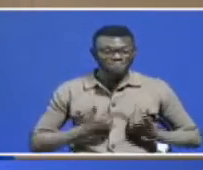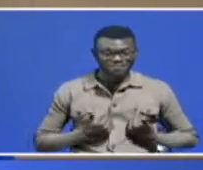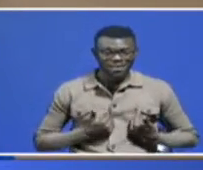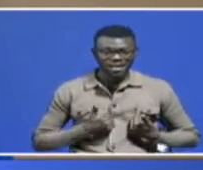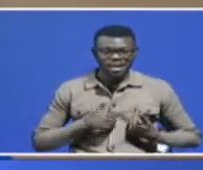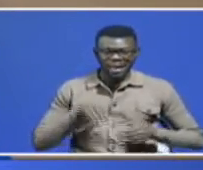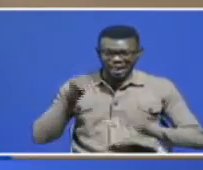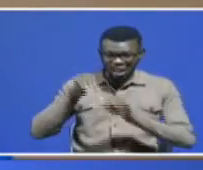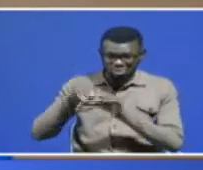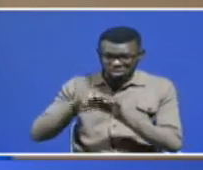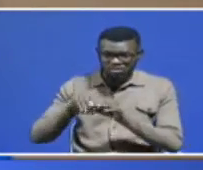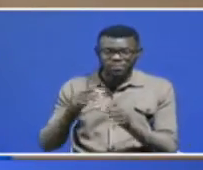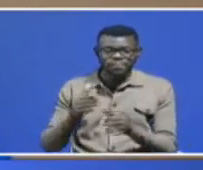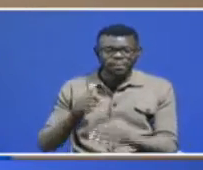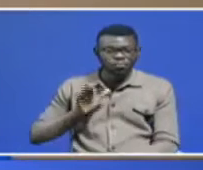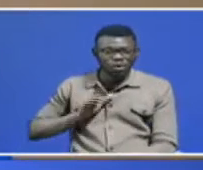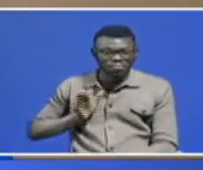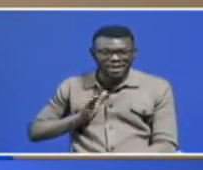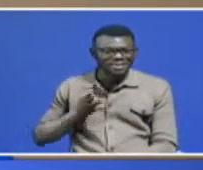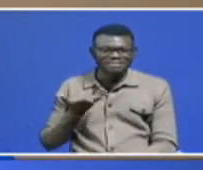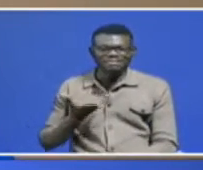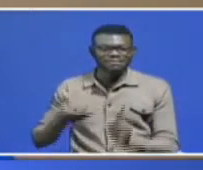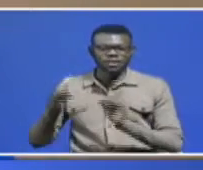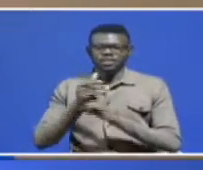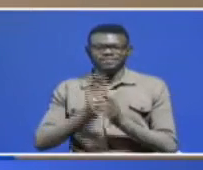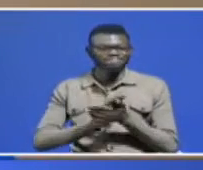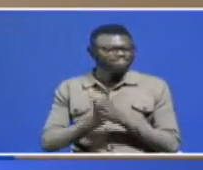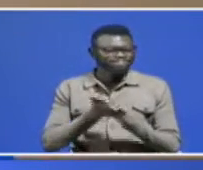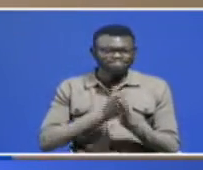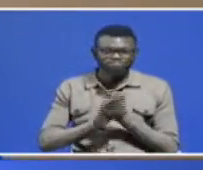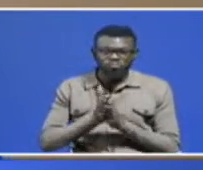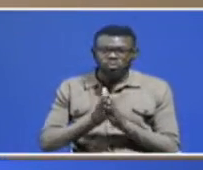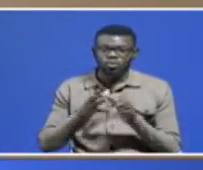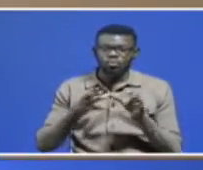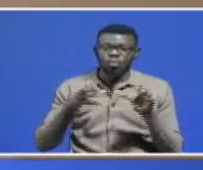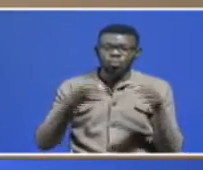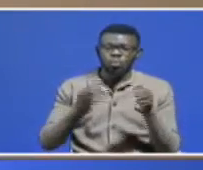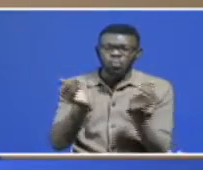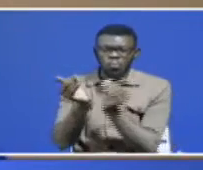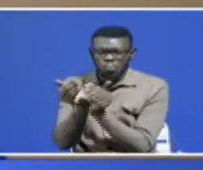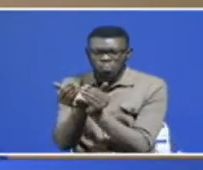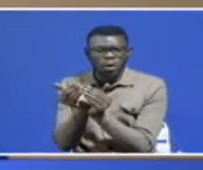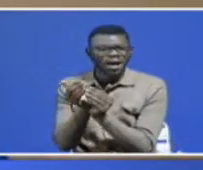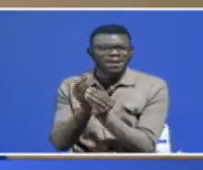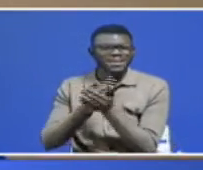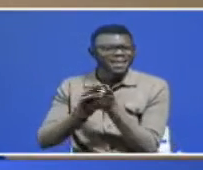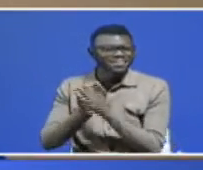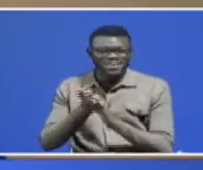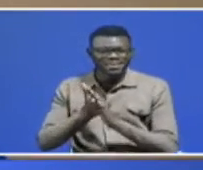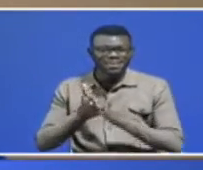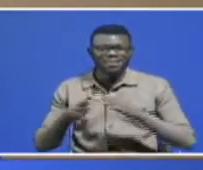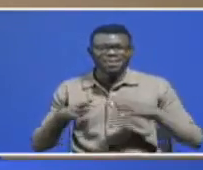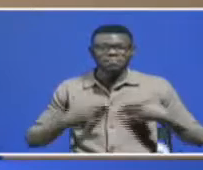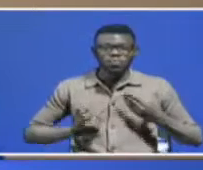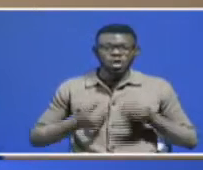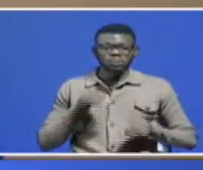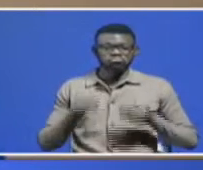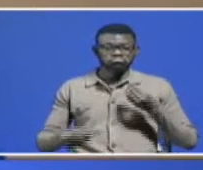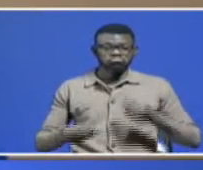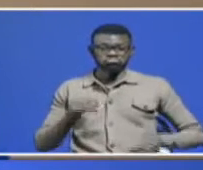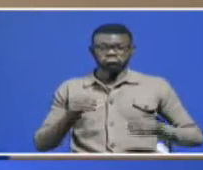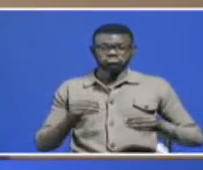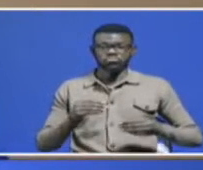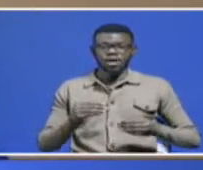inclusivity for me, for women, has not been achieved. For minorities, you have seen disability, persons with disability. There are two